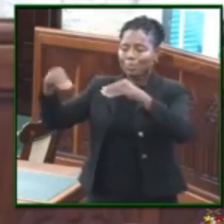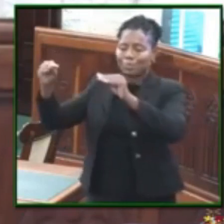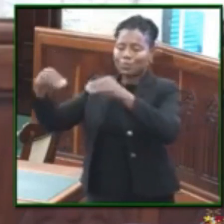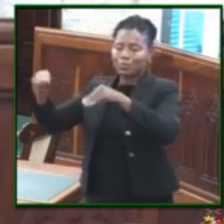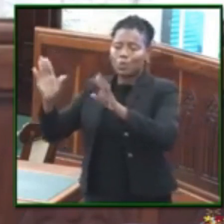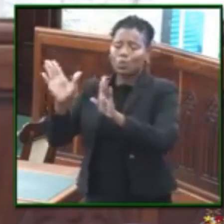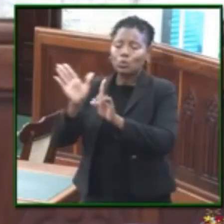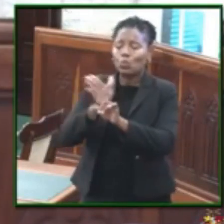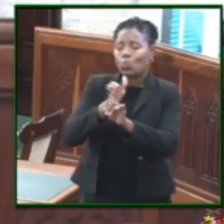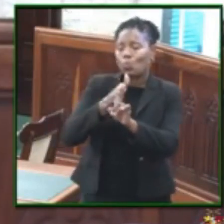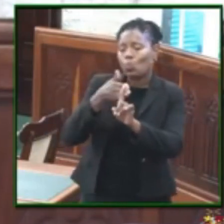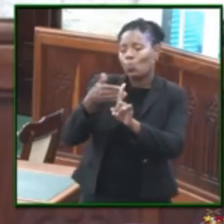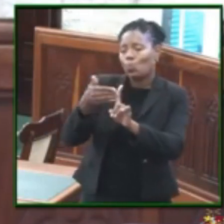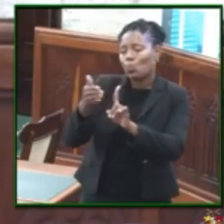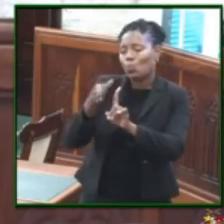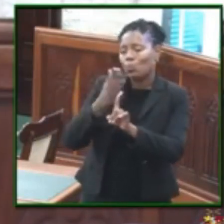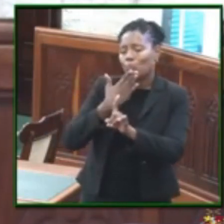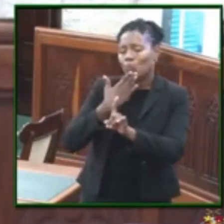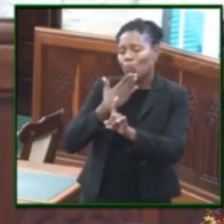sweet words,